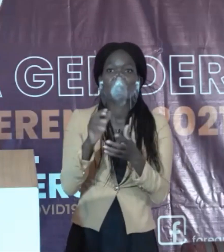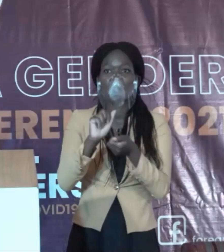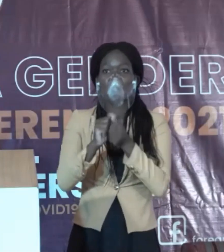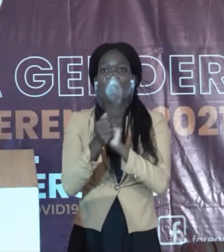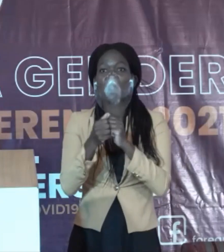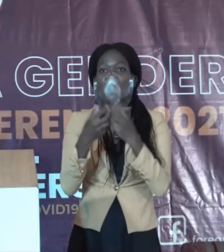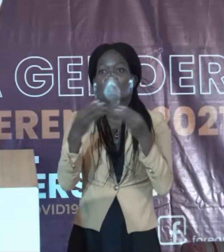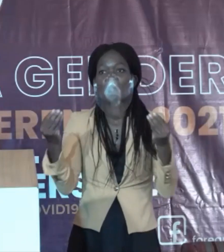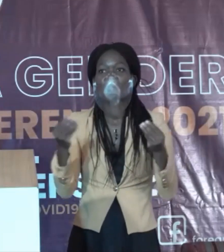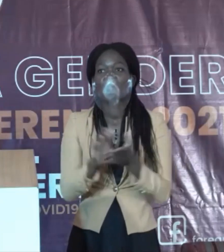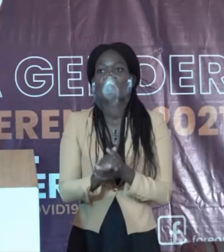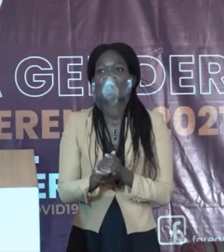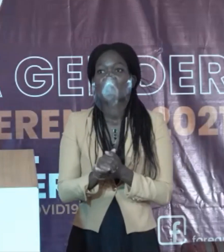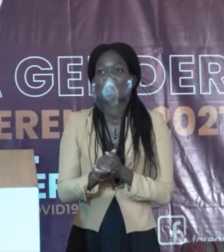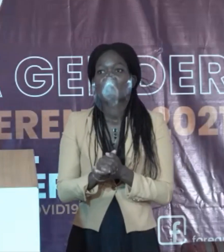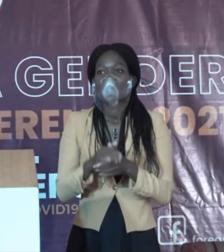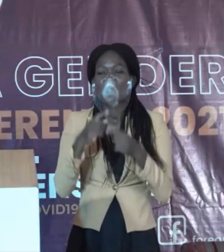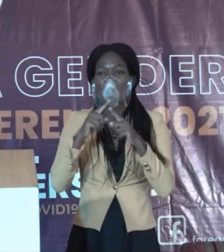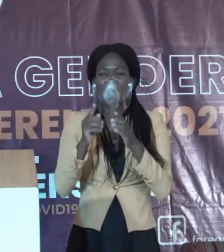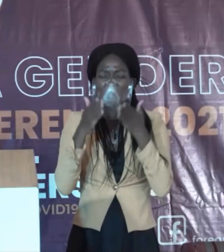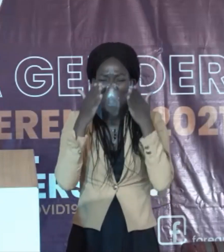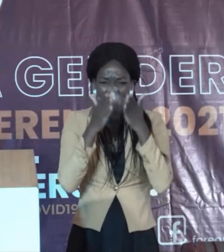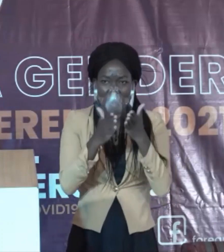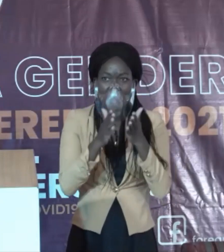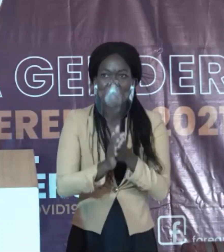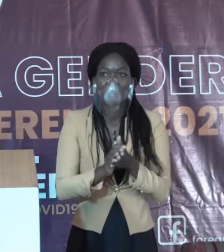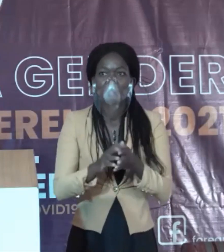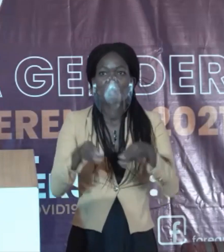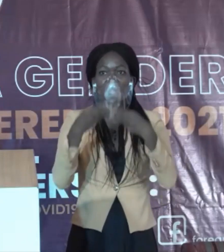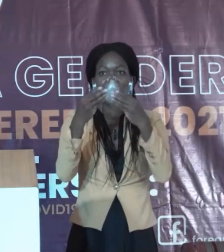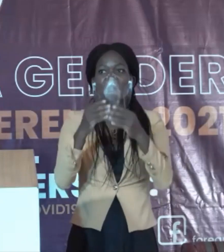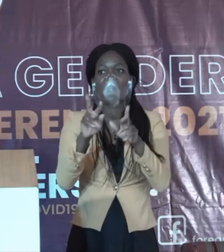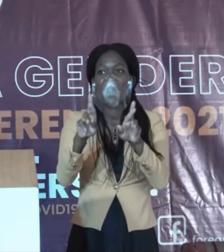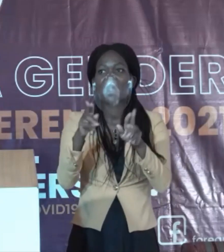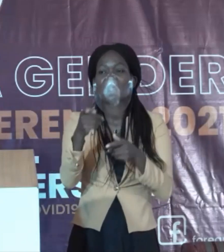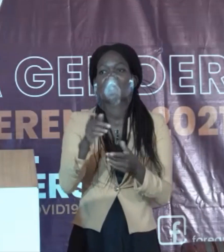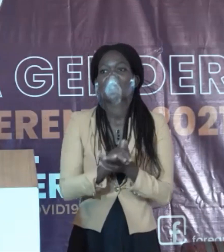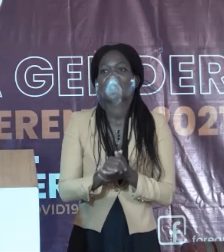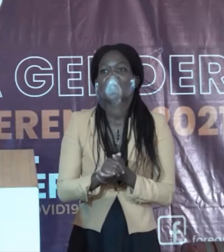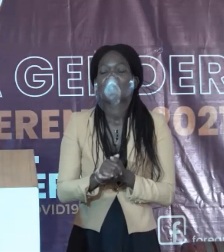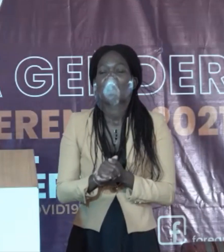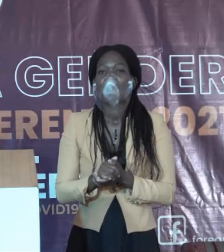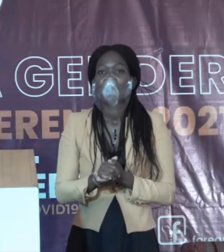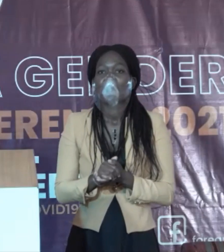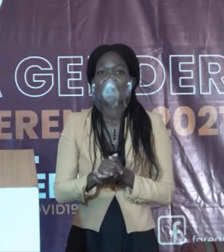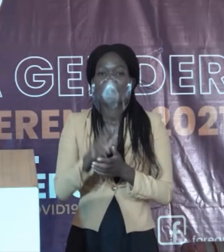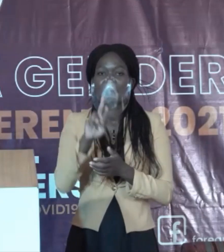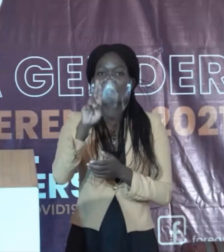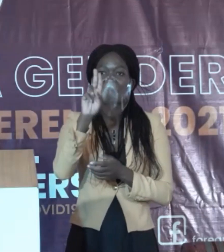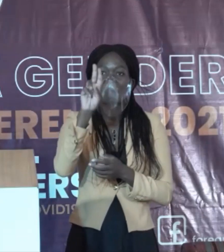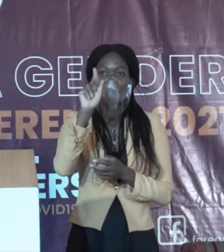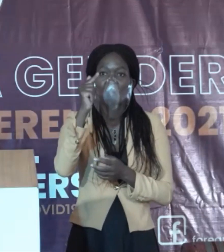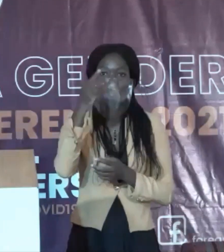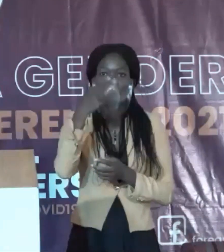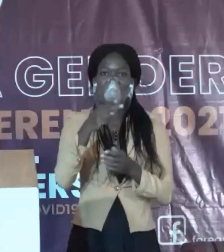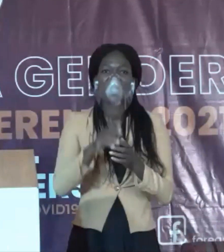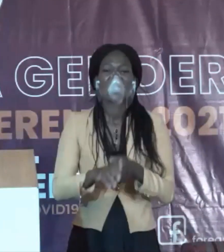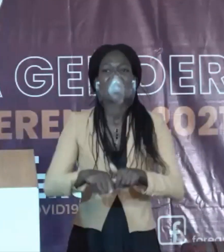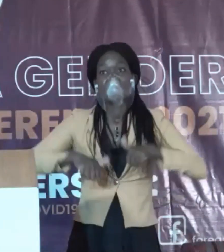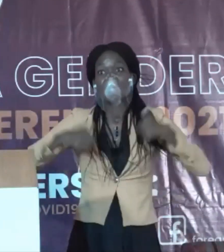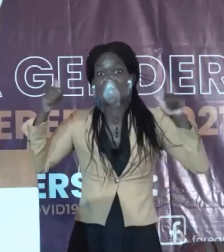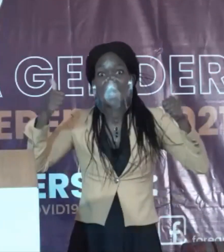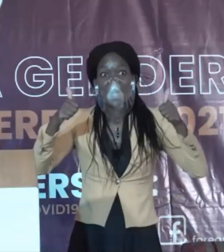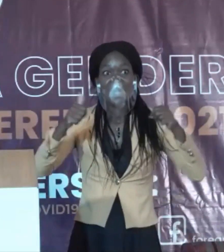solving, productivity, and focus on delivering results. Ruth is eager to form linkages with